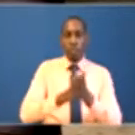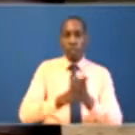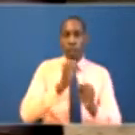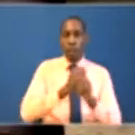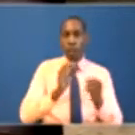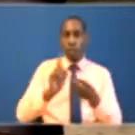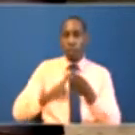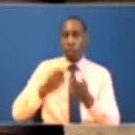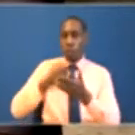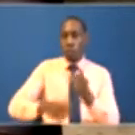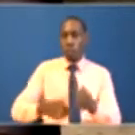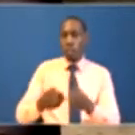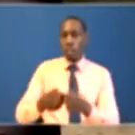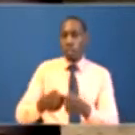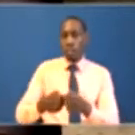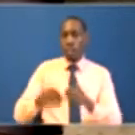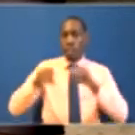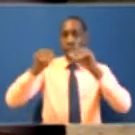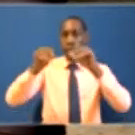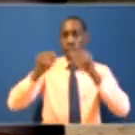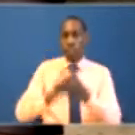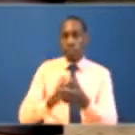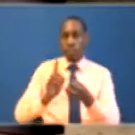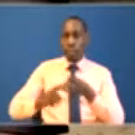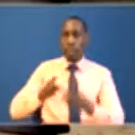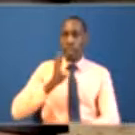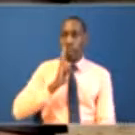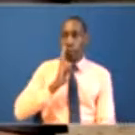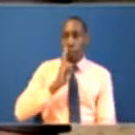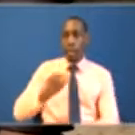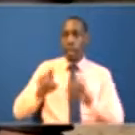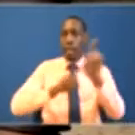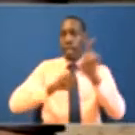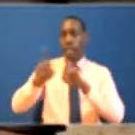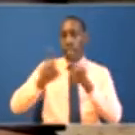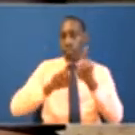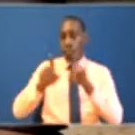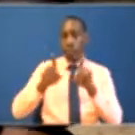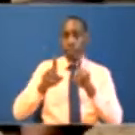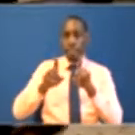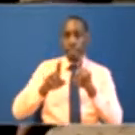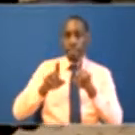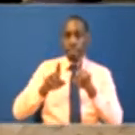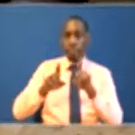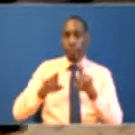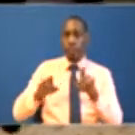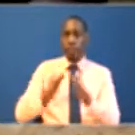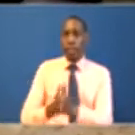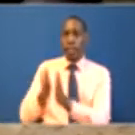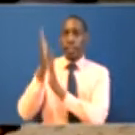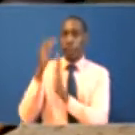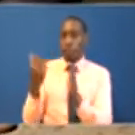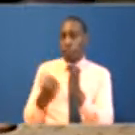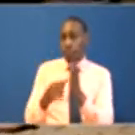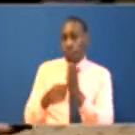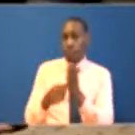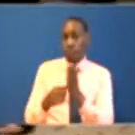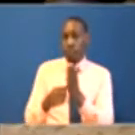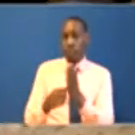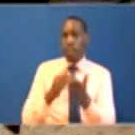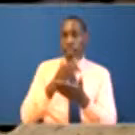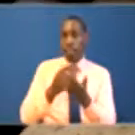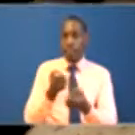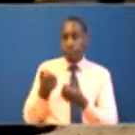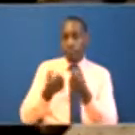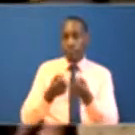goshiri is very critical to them water transport for this area and in security are some of